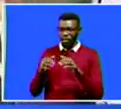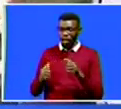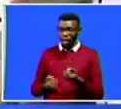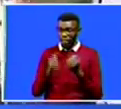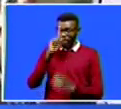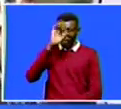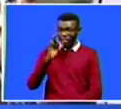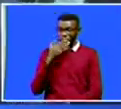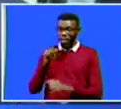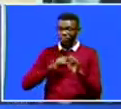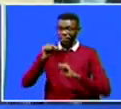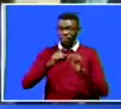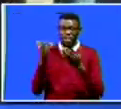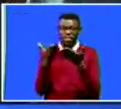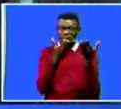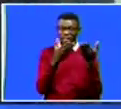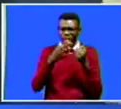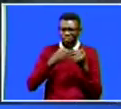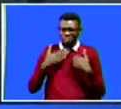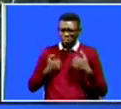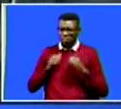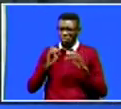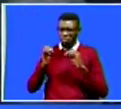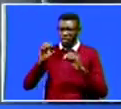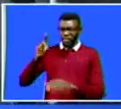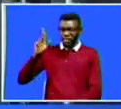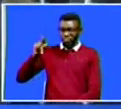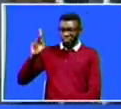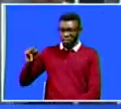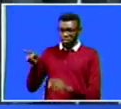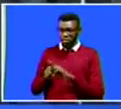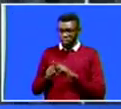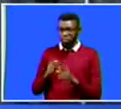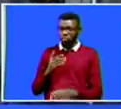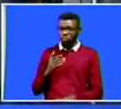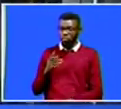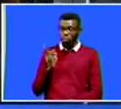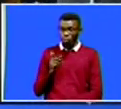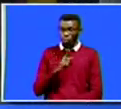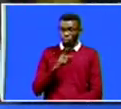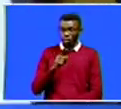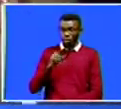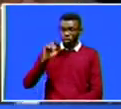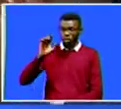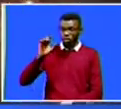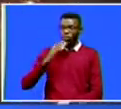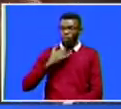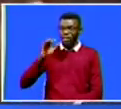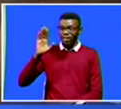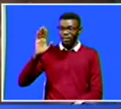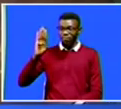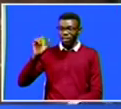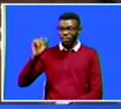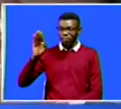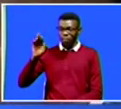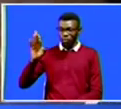Kibira, people are not fighting. The director of public prosecutions also wants Embakasi East MP Babu Owino to record a statement over